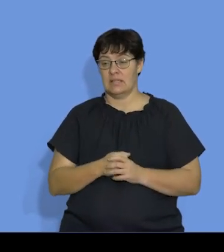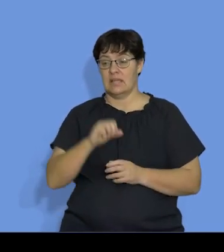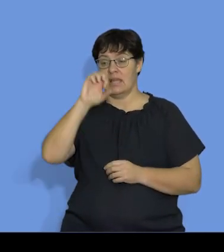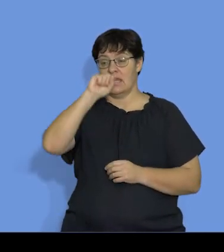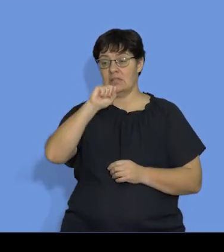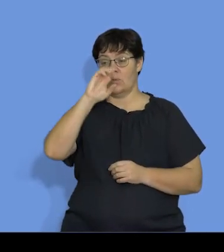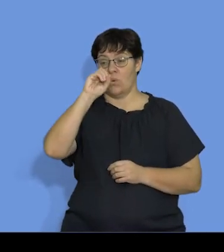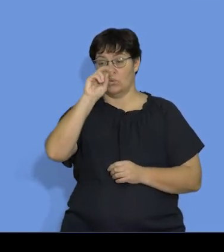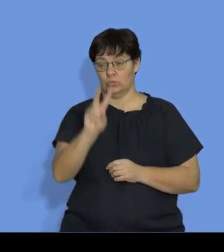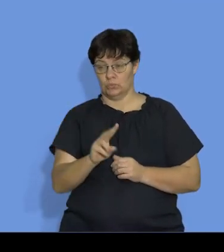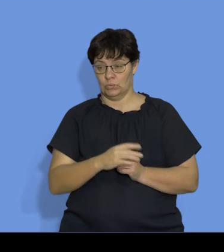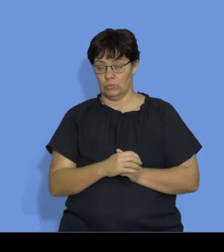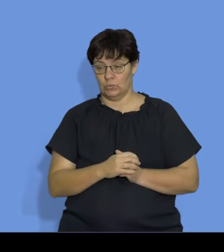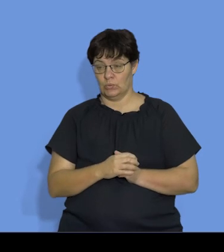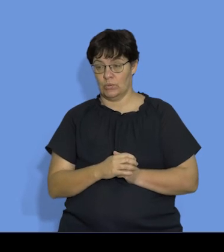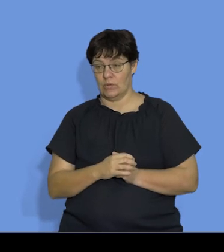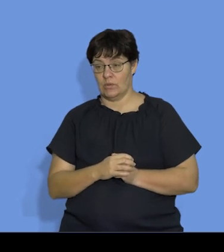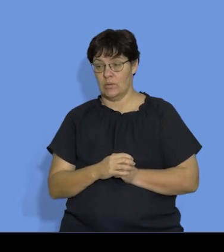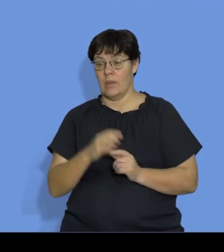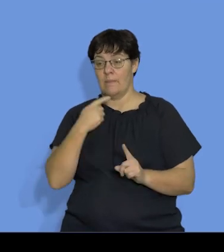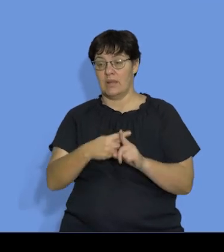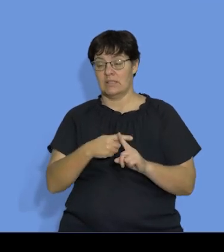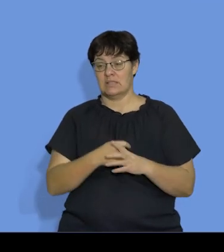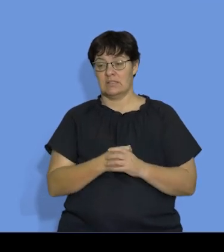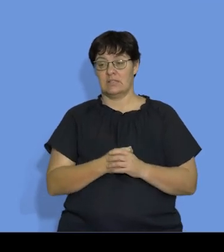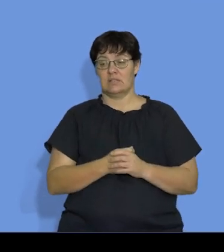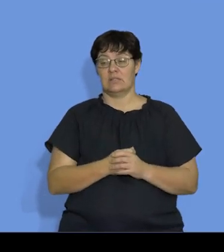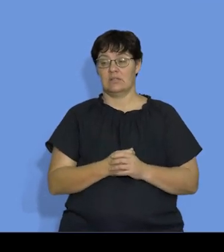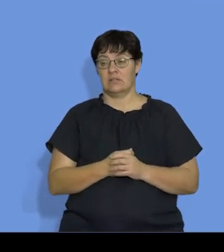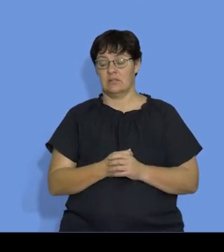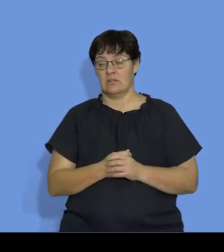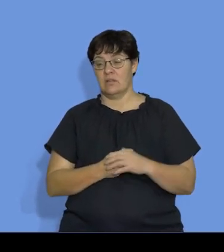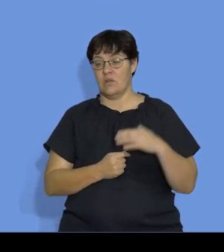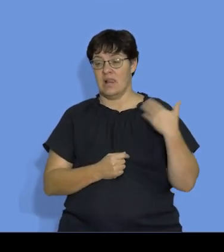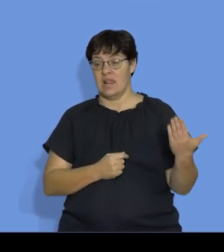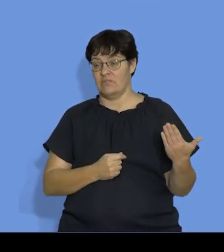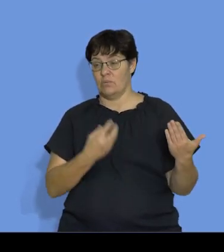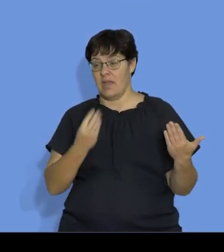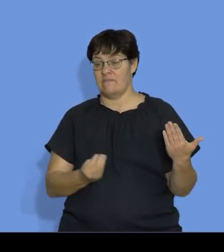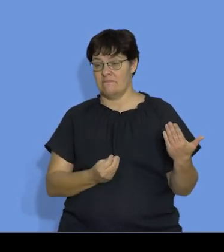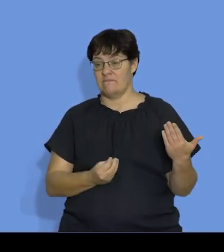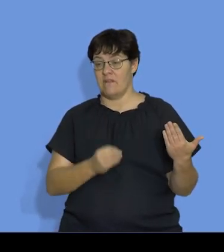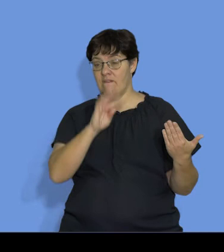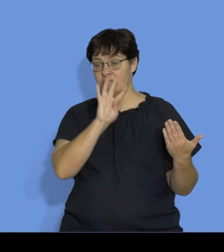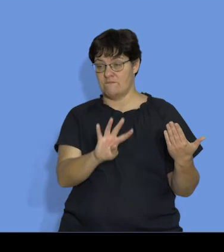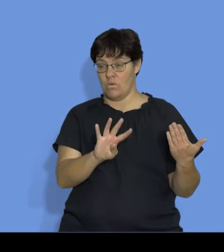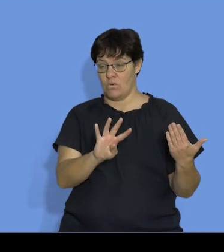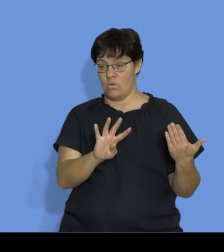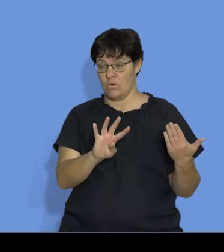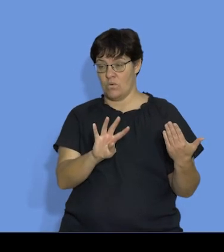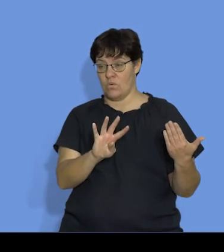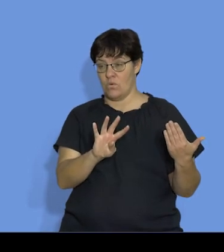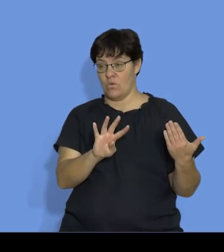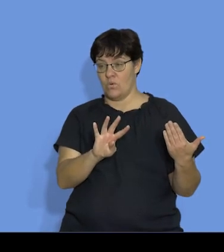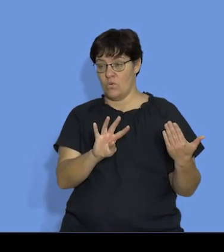okay? Plus, on the left, we'll have 4, okay? And then